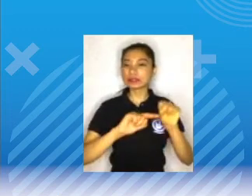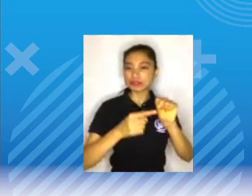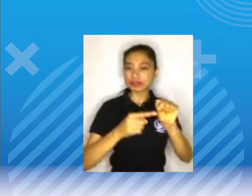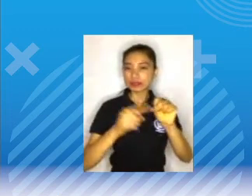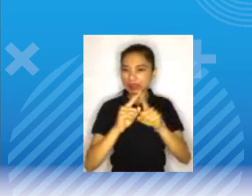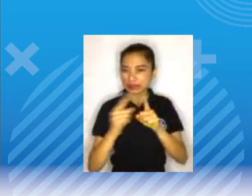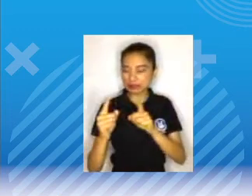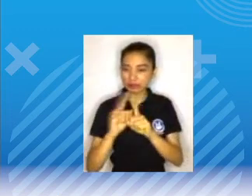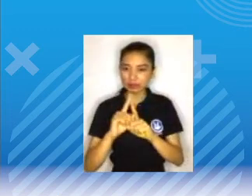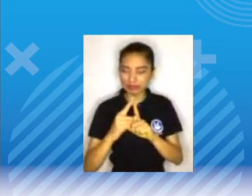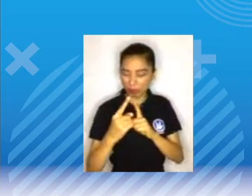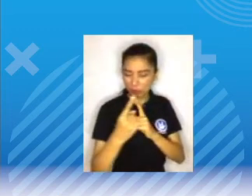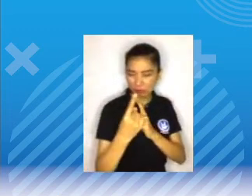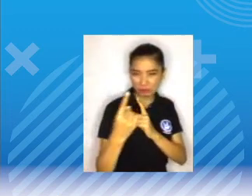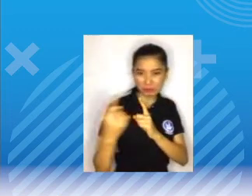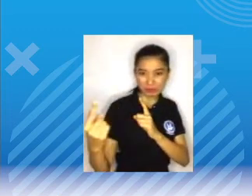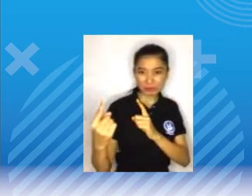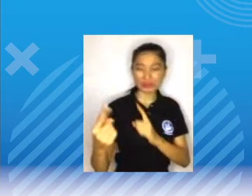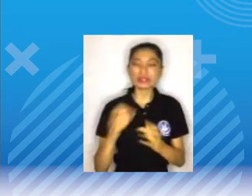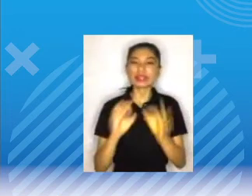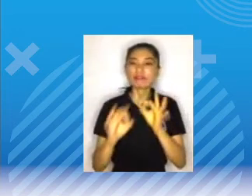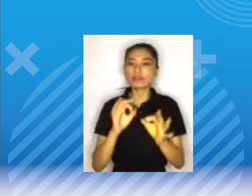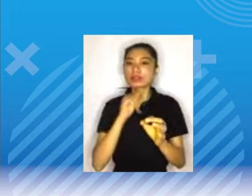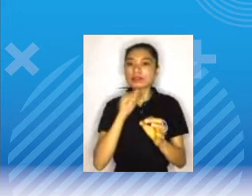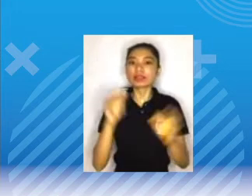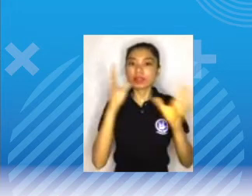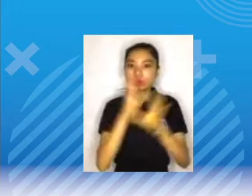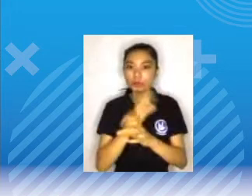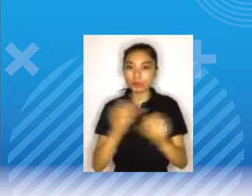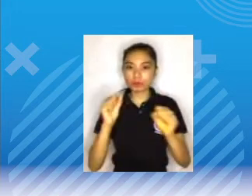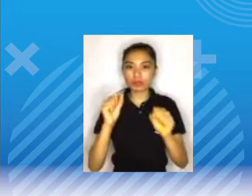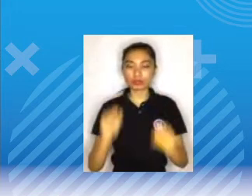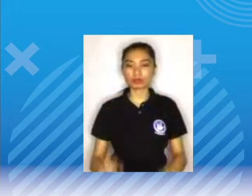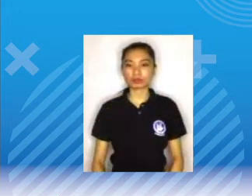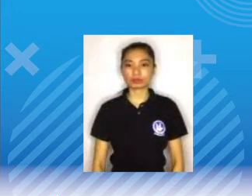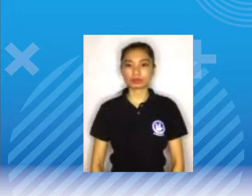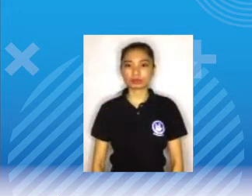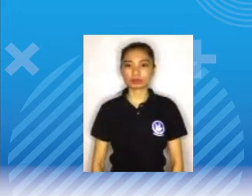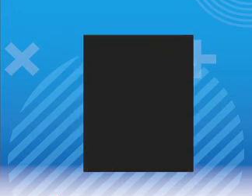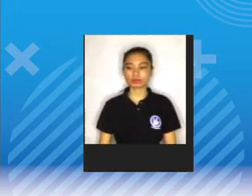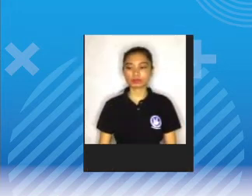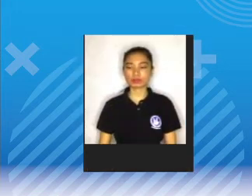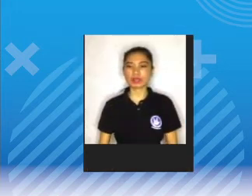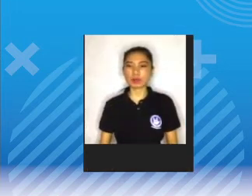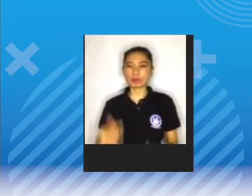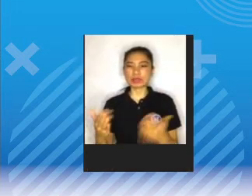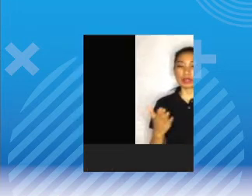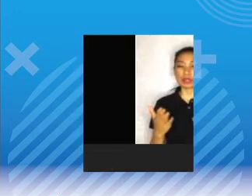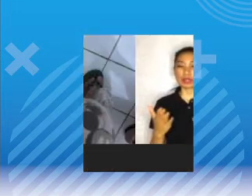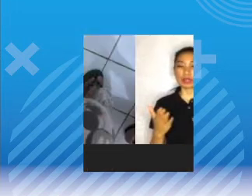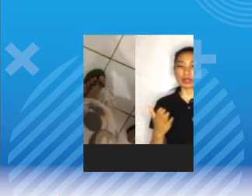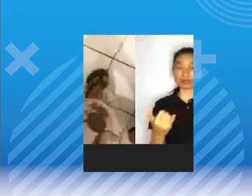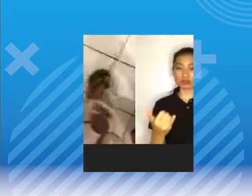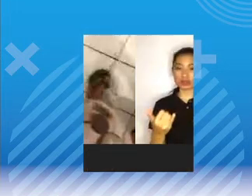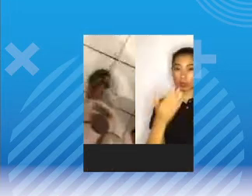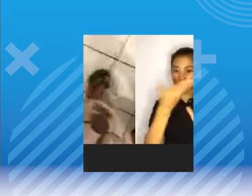Okay. So siguro sa listahan na to at one point or another, bago mangyari yung pandemya,